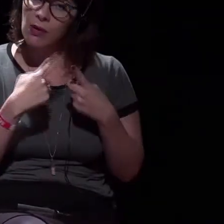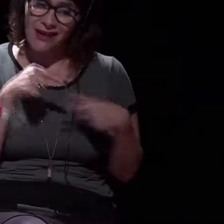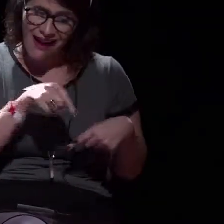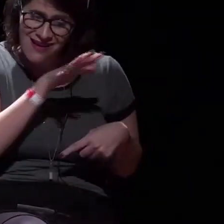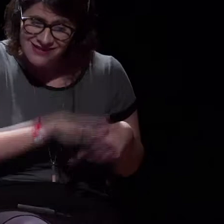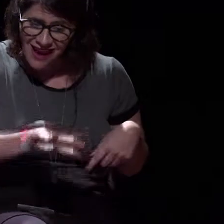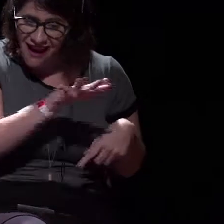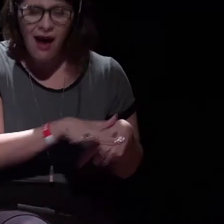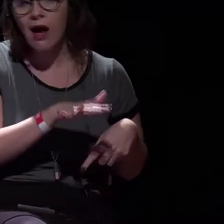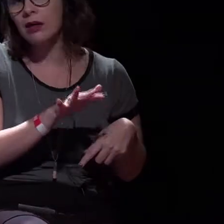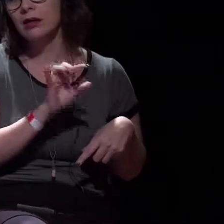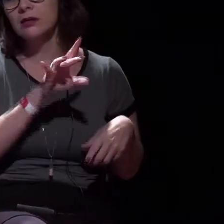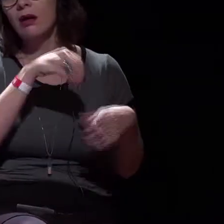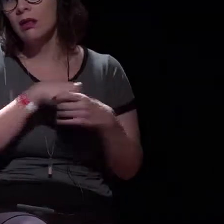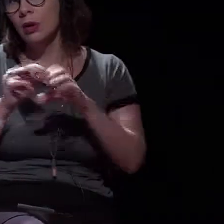artworks.